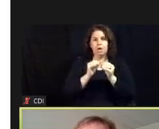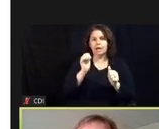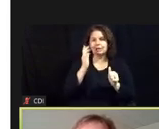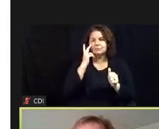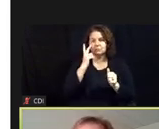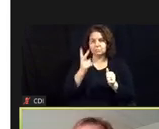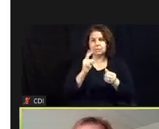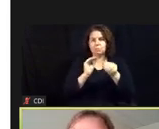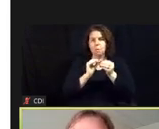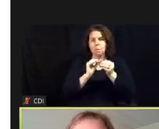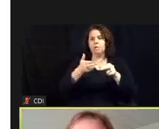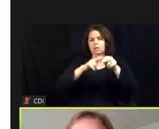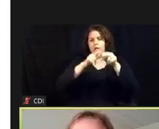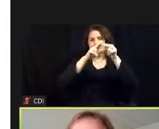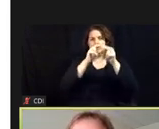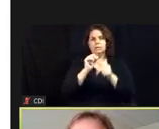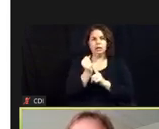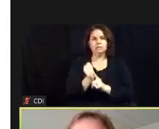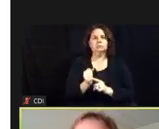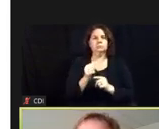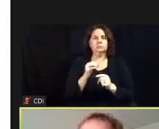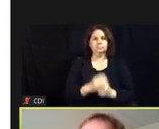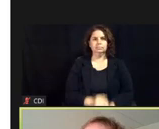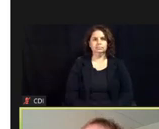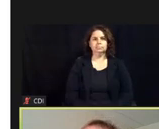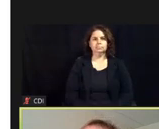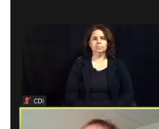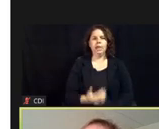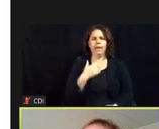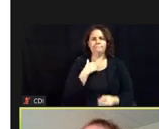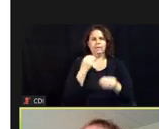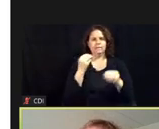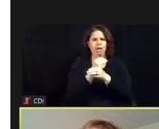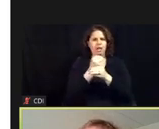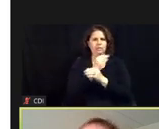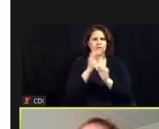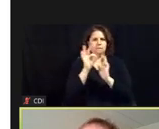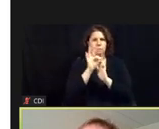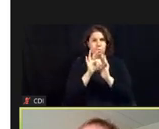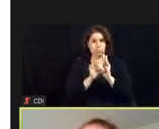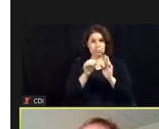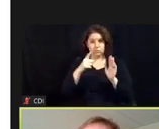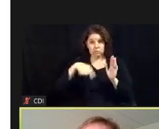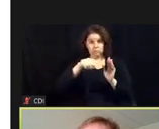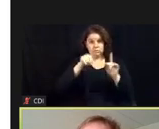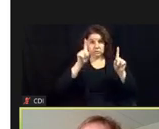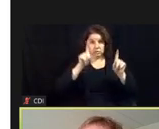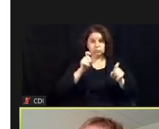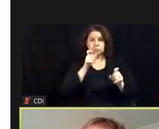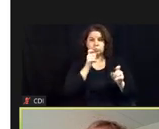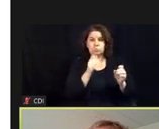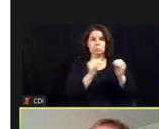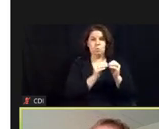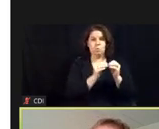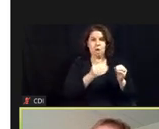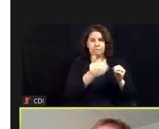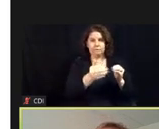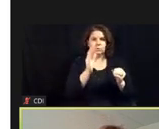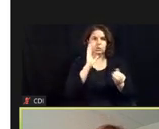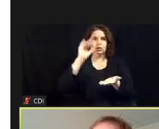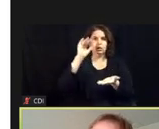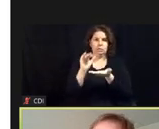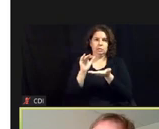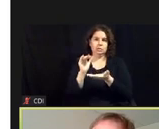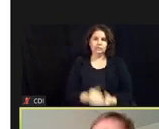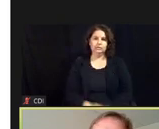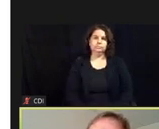for counties with higher testing rates. There's a downward adjustment in their adjusted case rate. And counties that have low testing rate, there's